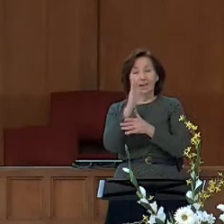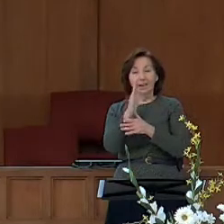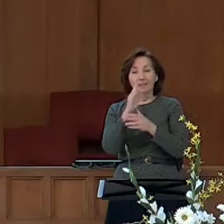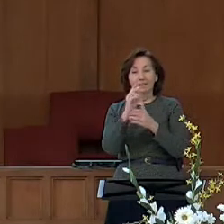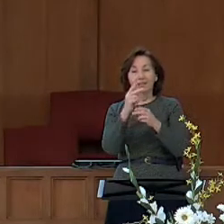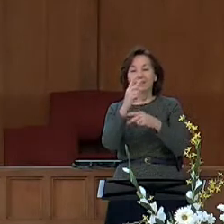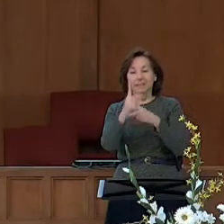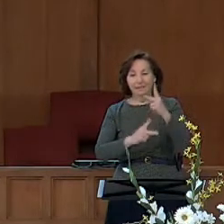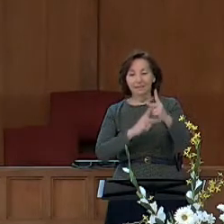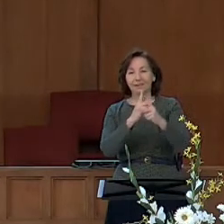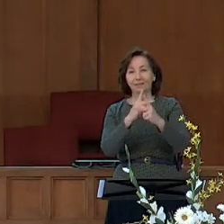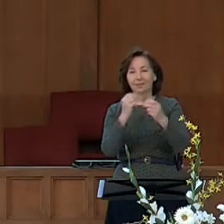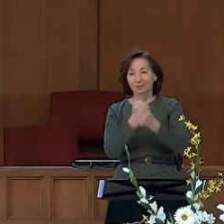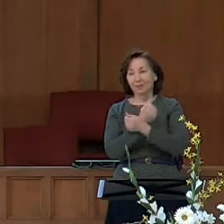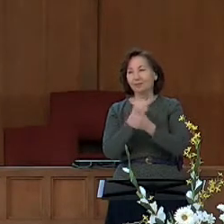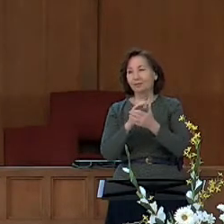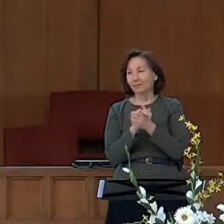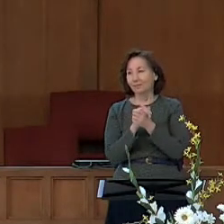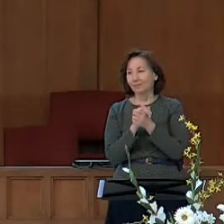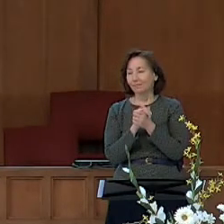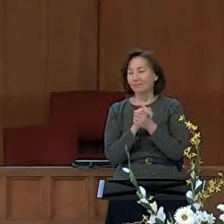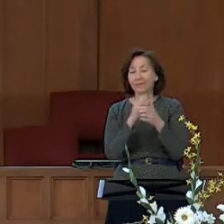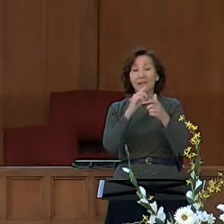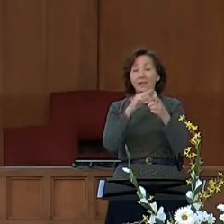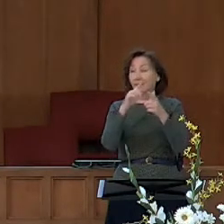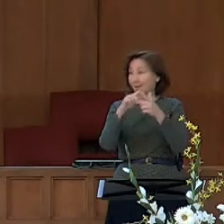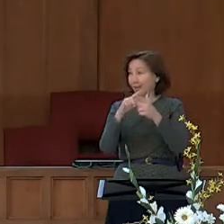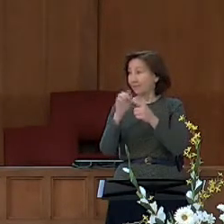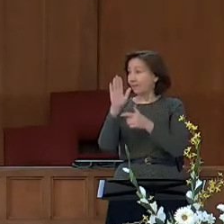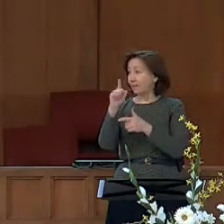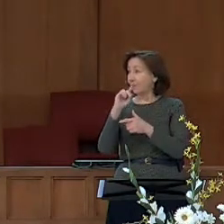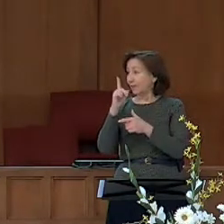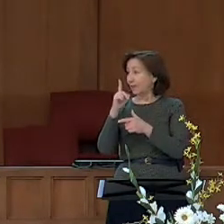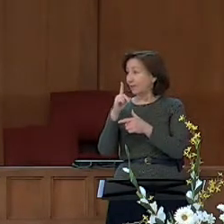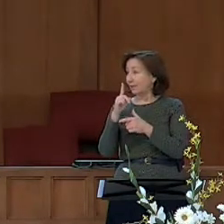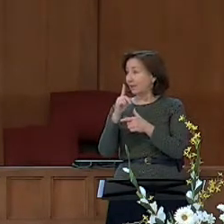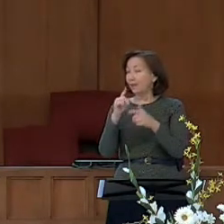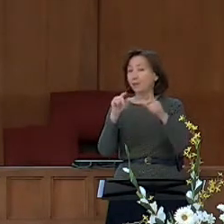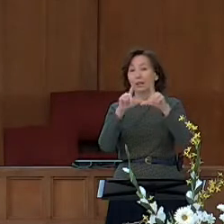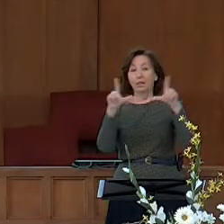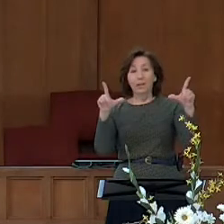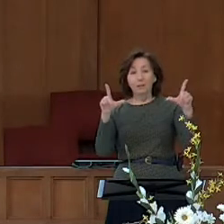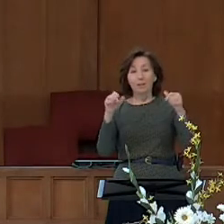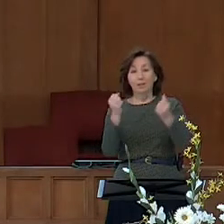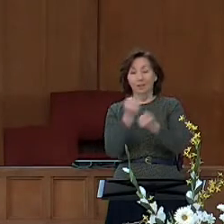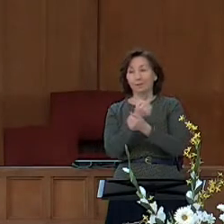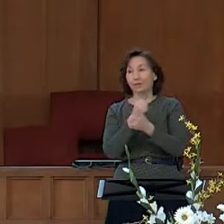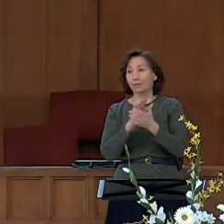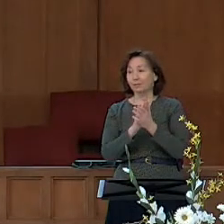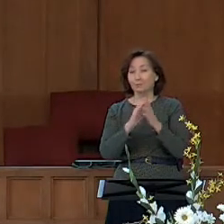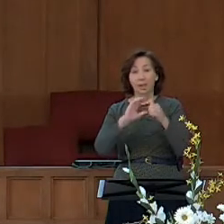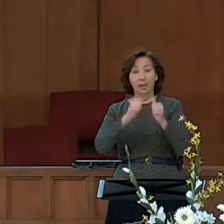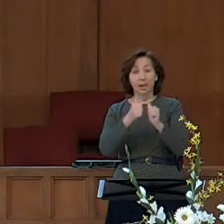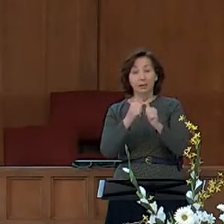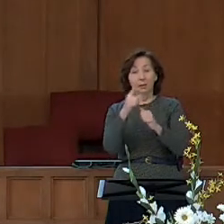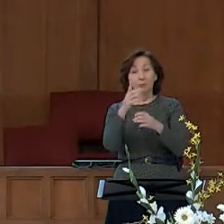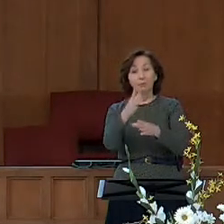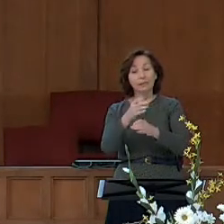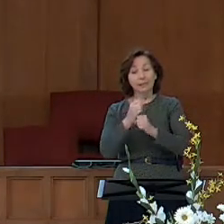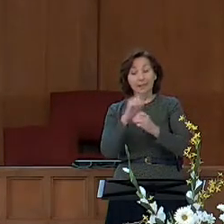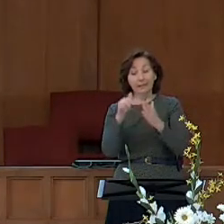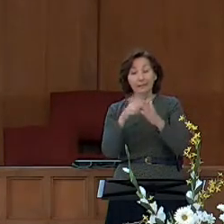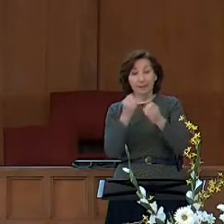of love. And then there is what we call the languages of love. How do you receive this